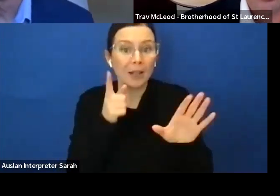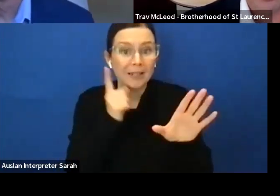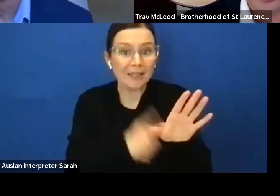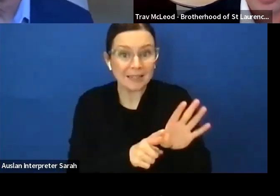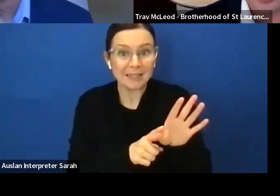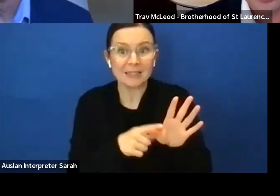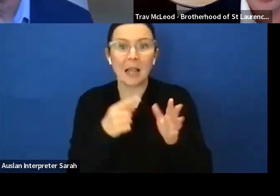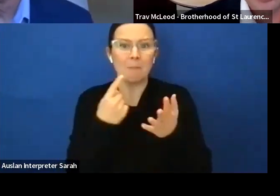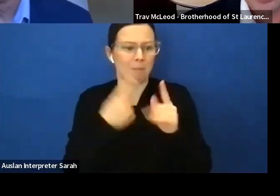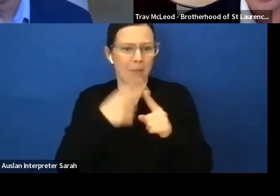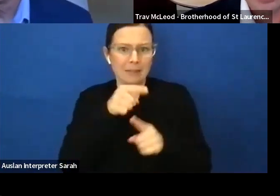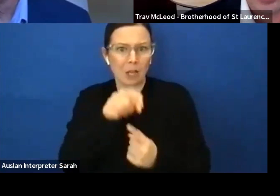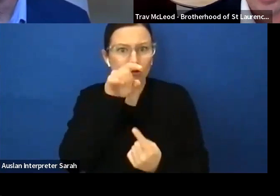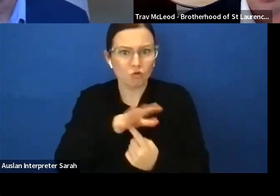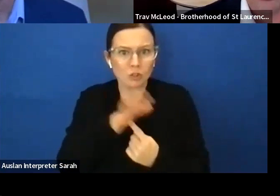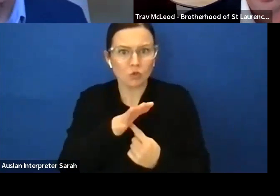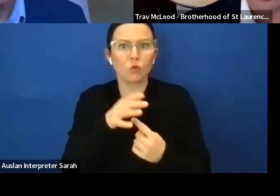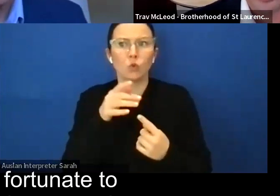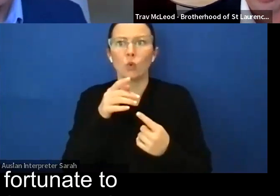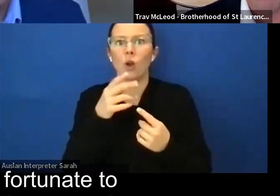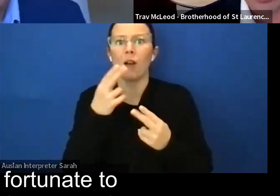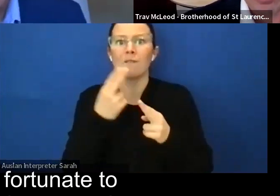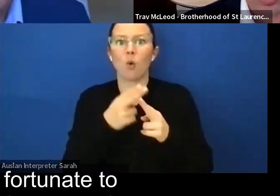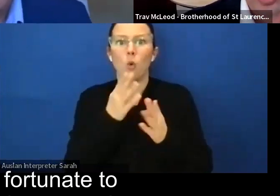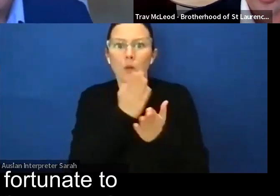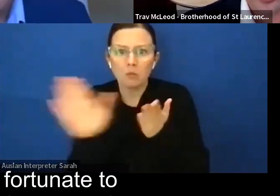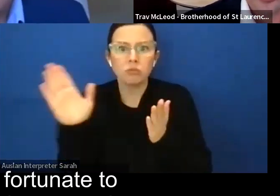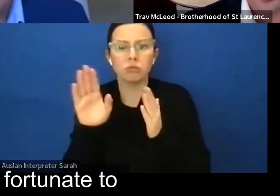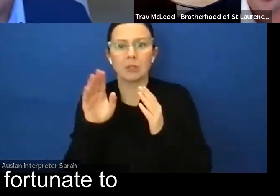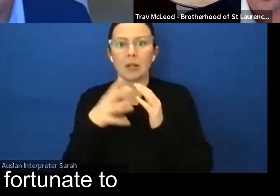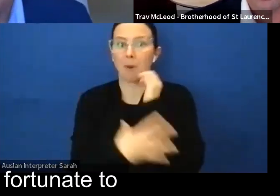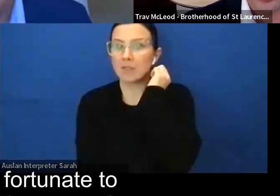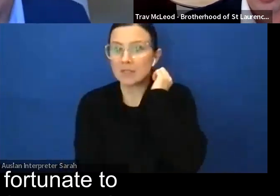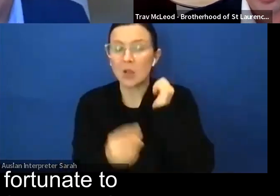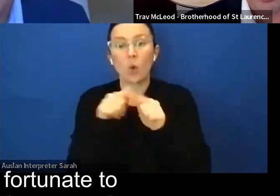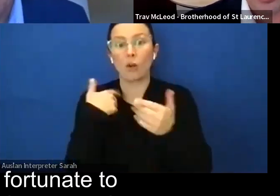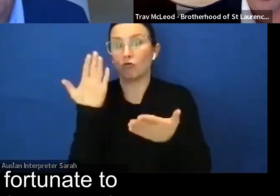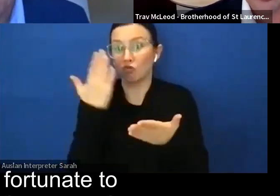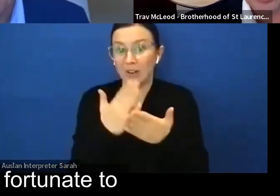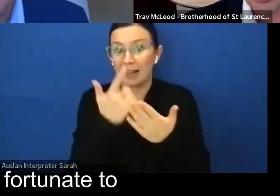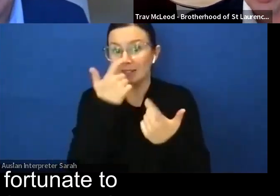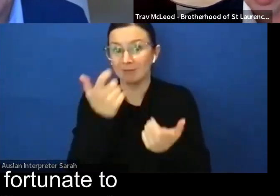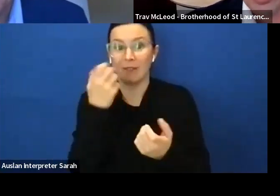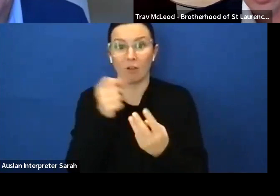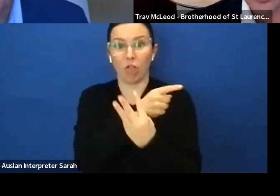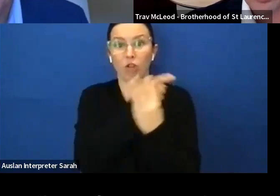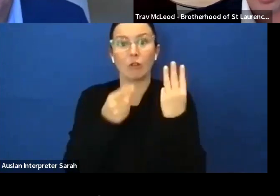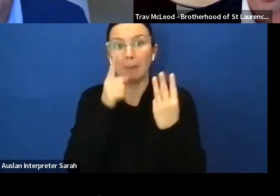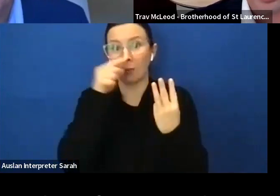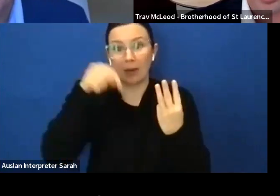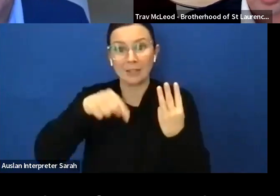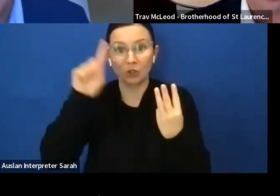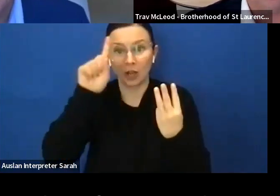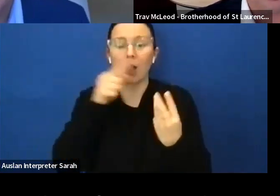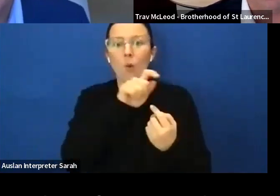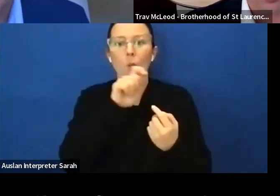they are to preventing and alleviating poverty, we are very fortunate to be joined by three people who are